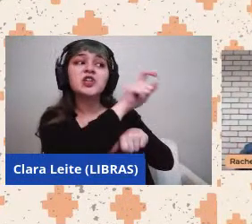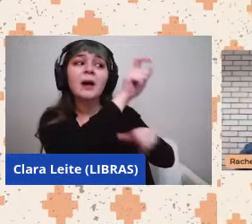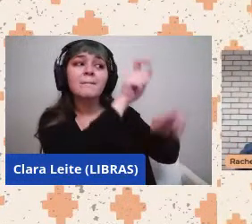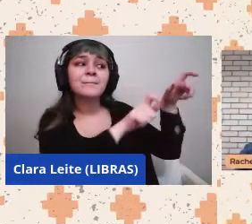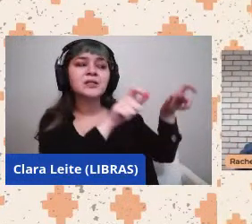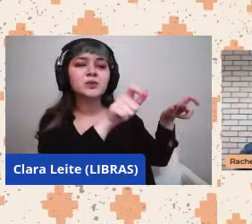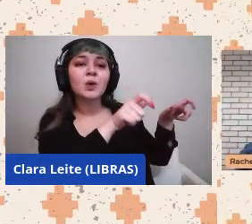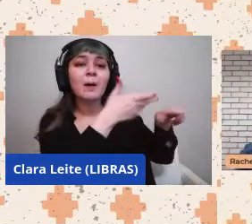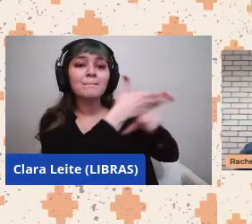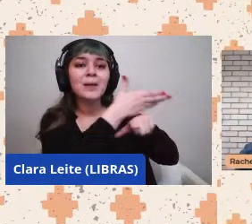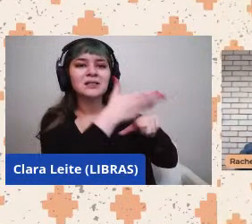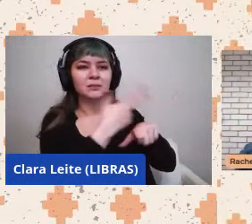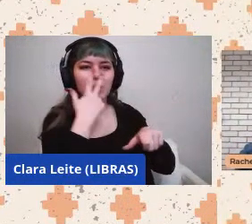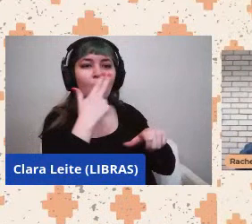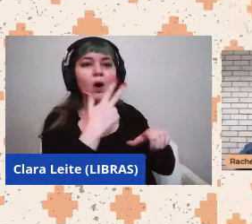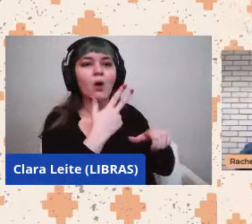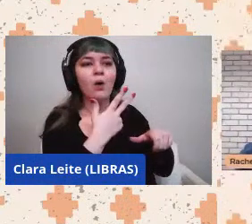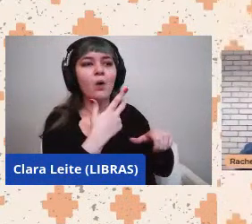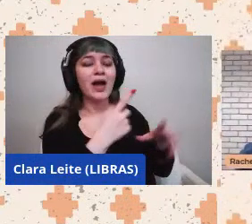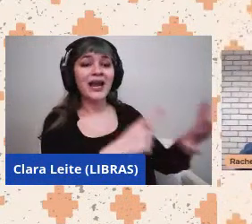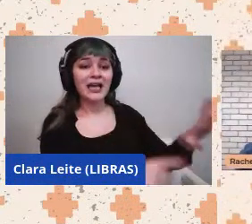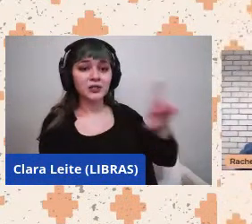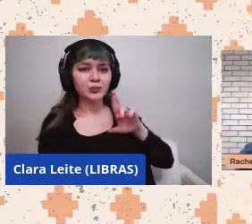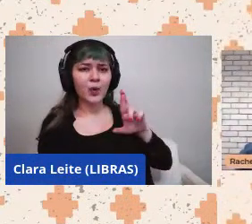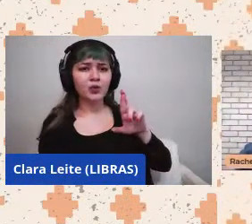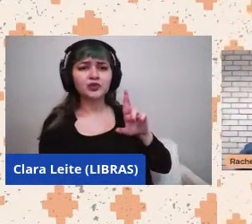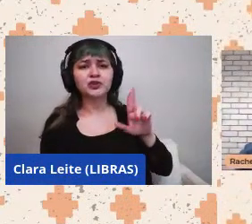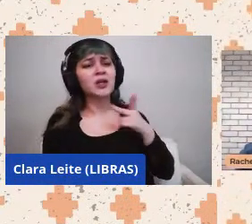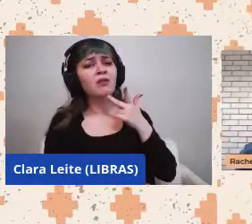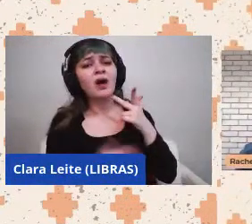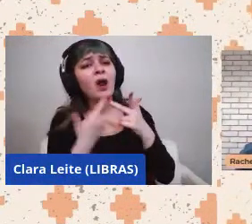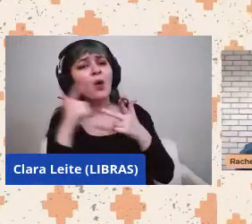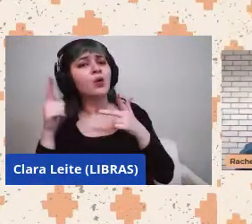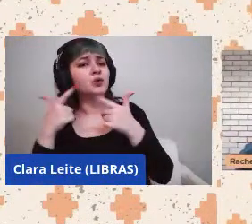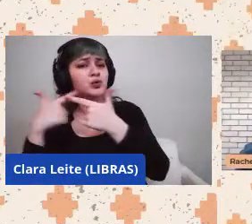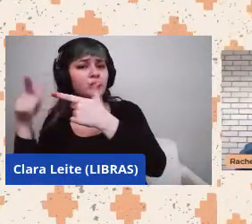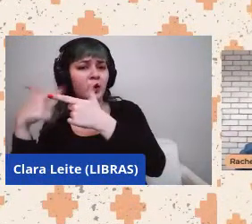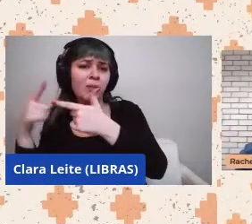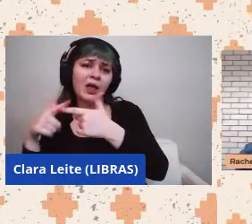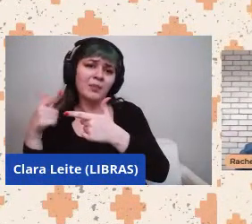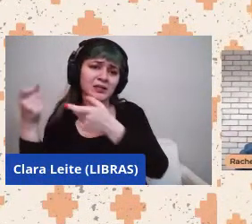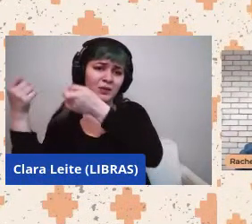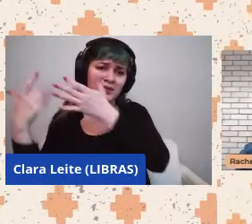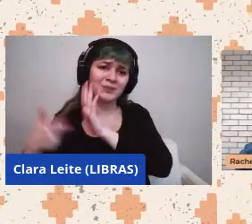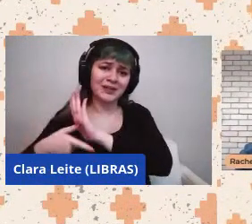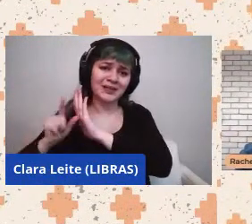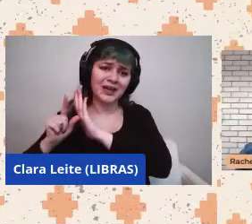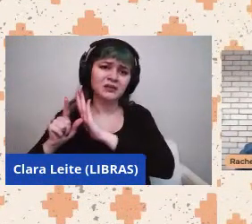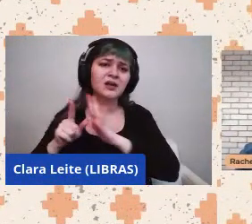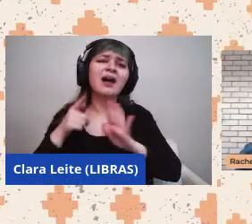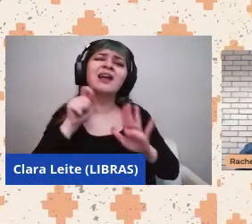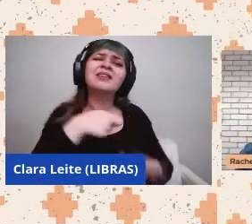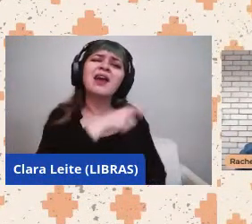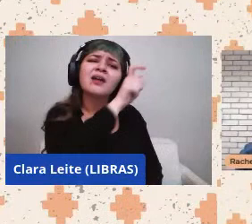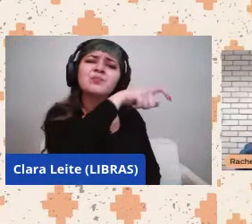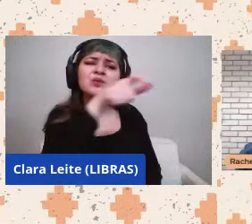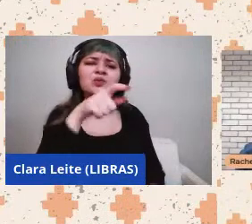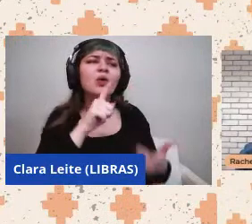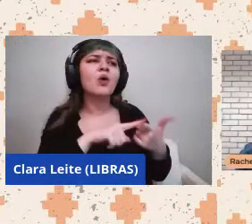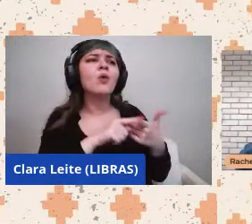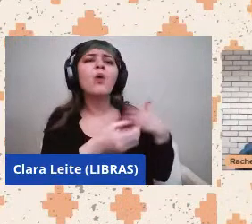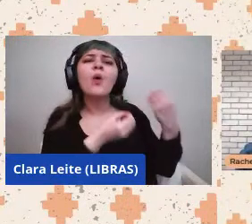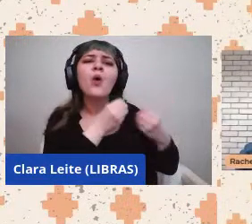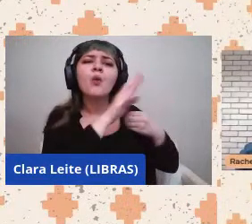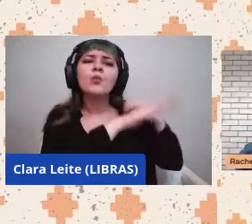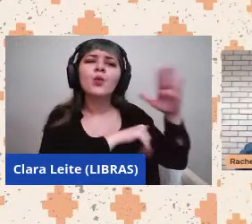not some of those kind of wider issues that I was talking about. So you're required to answer the question, who are the participants? How will you be recruiting